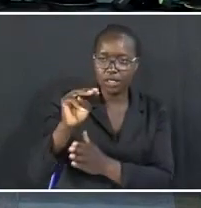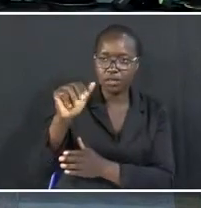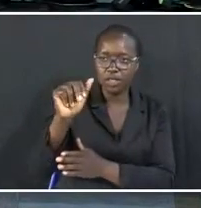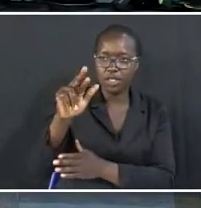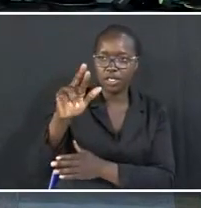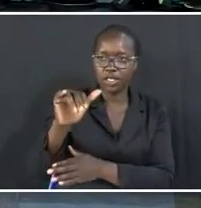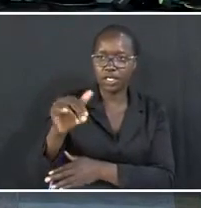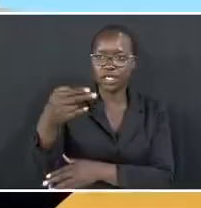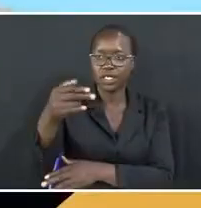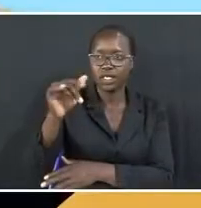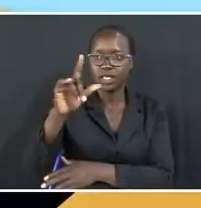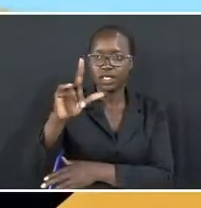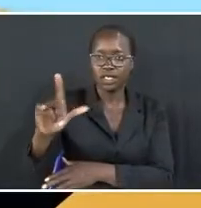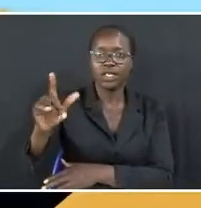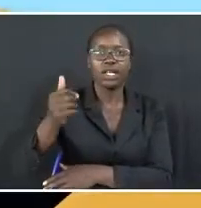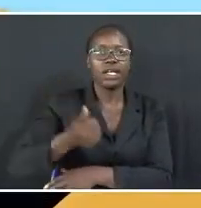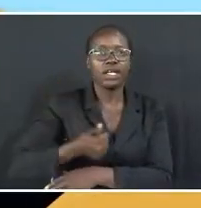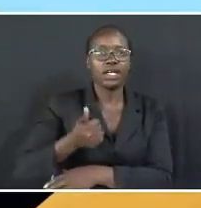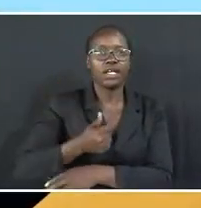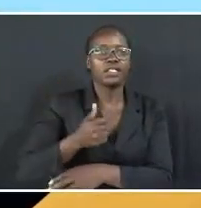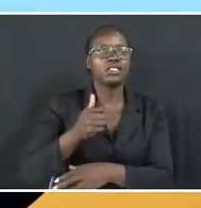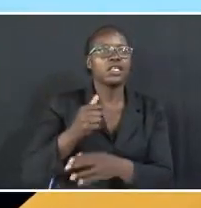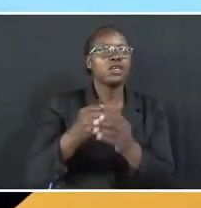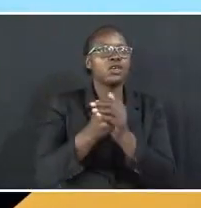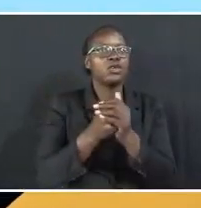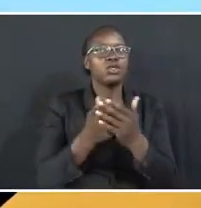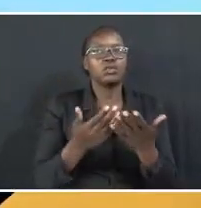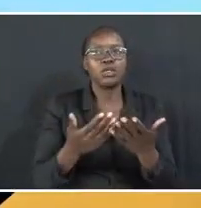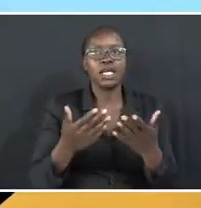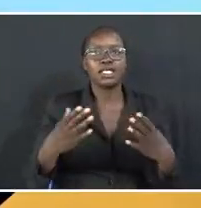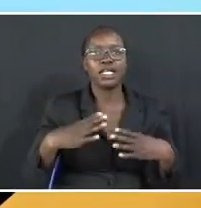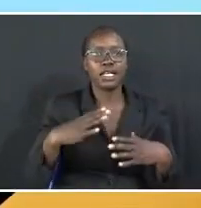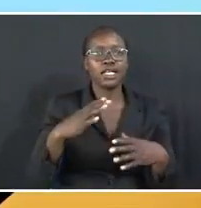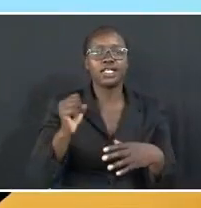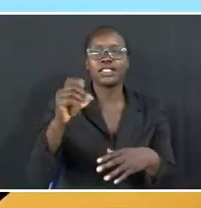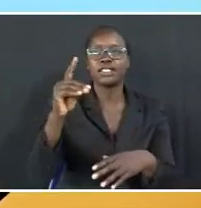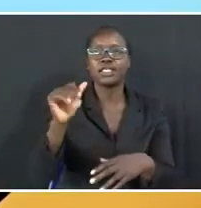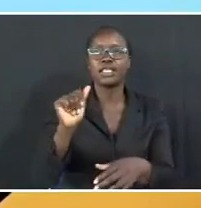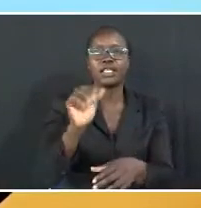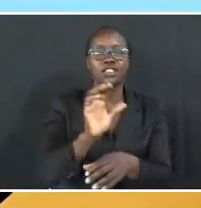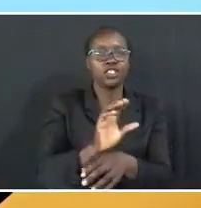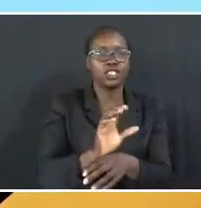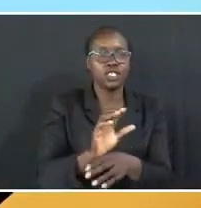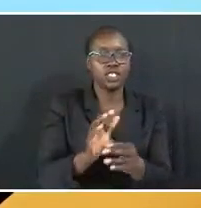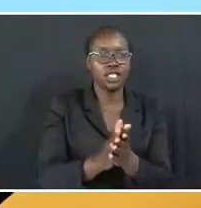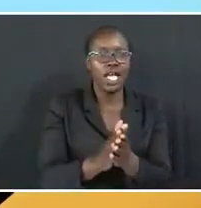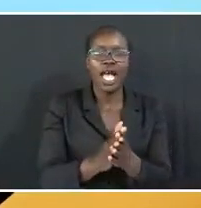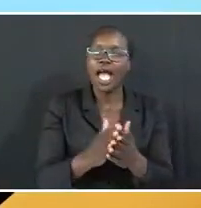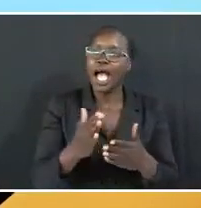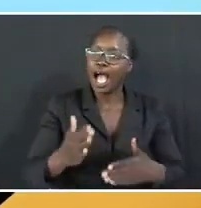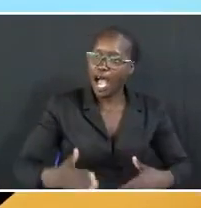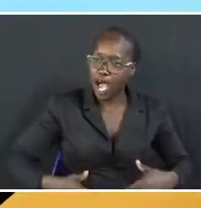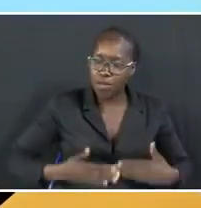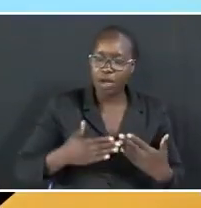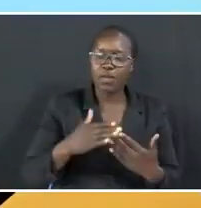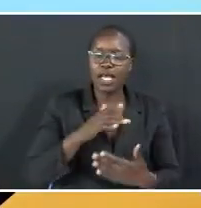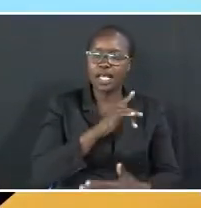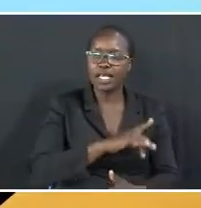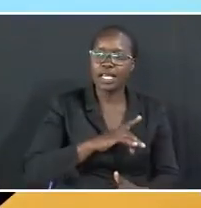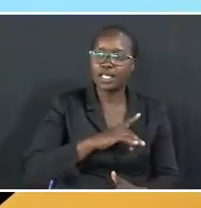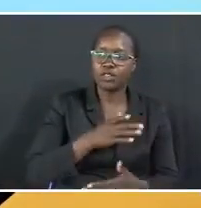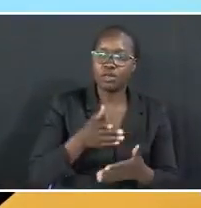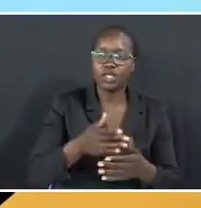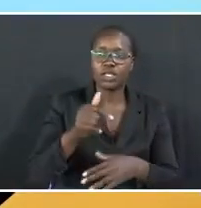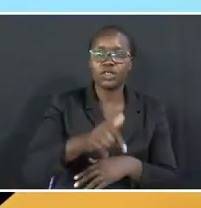Kiambu, and I go to church at Starehe SDA Church. I am very privileged to be